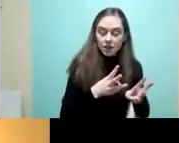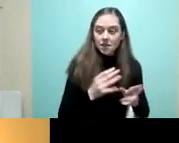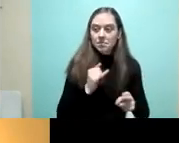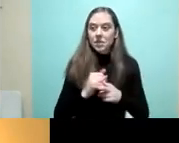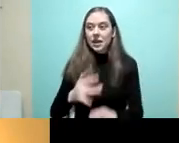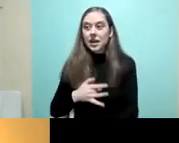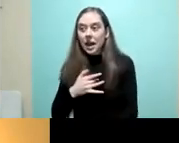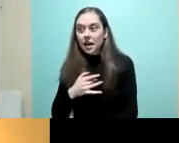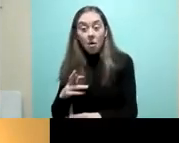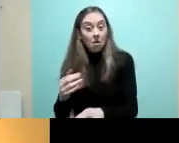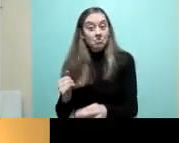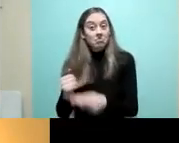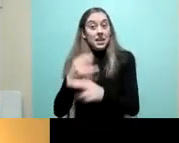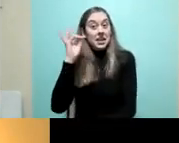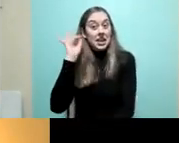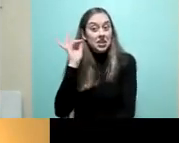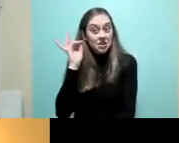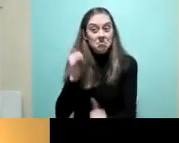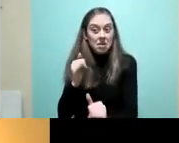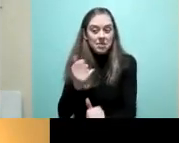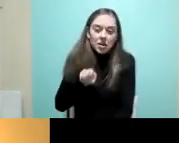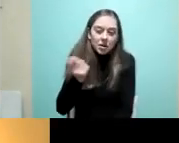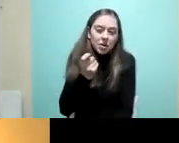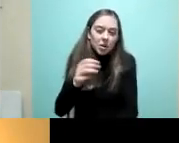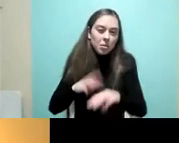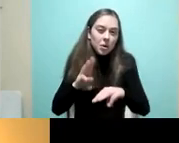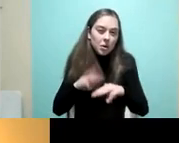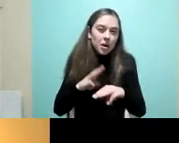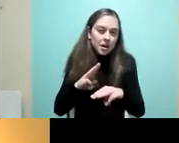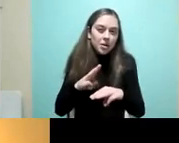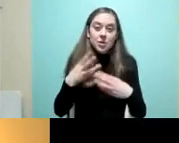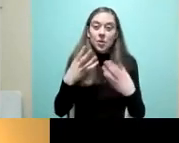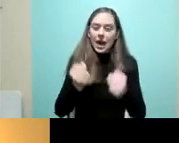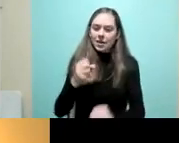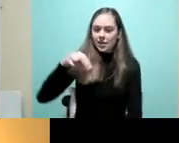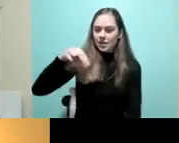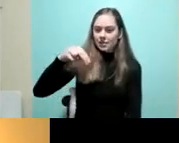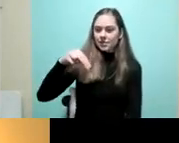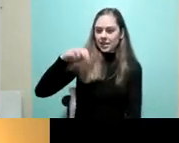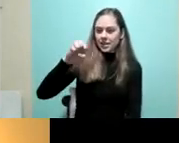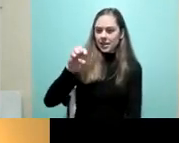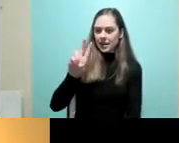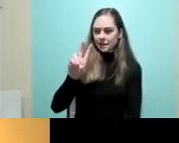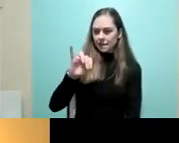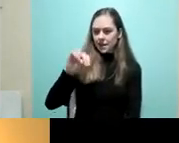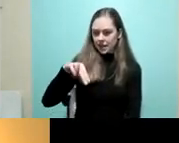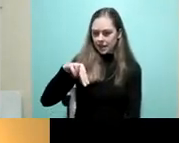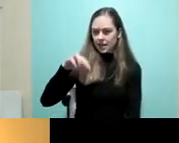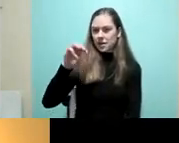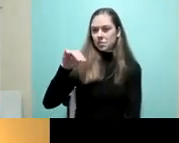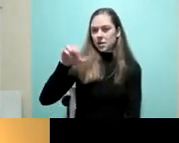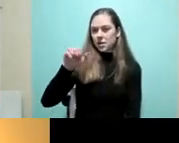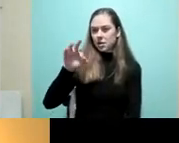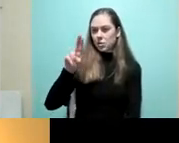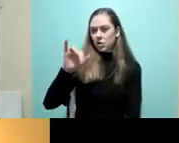to cook a little bit more. We got we got Nevin Maguire, and we got another one. I can't think of the